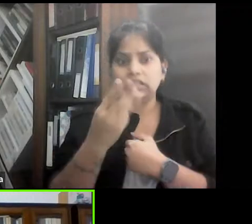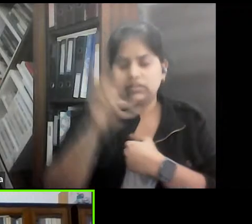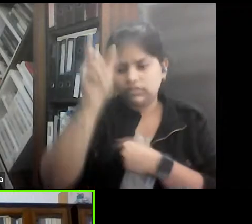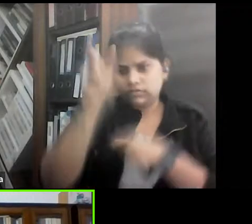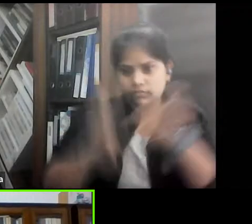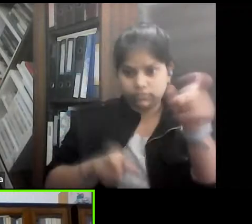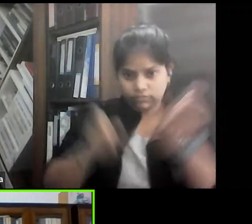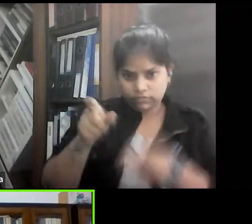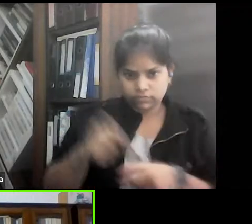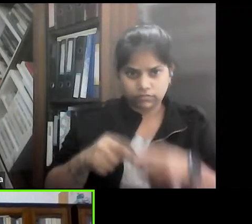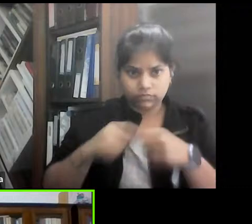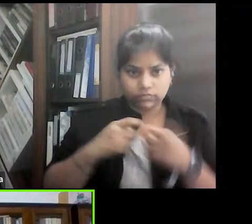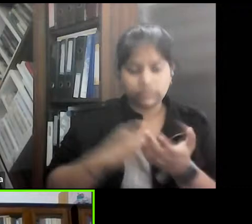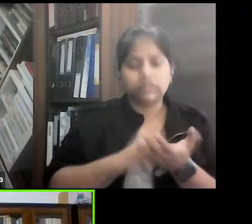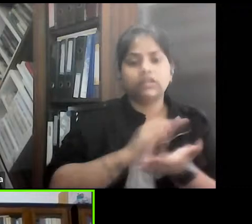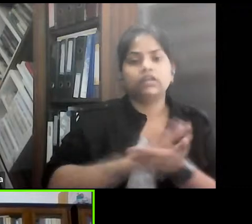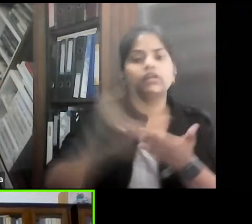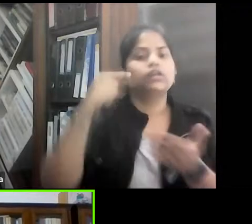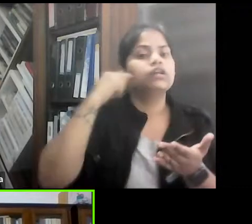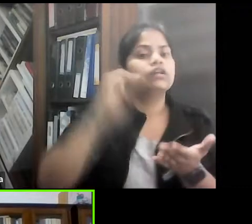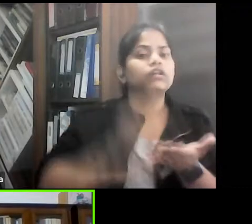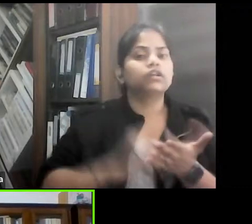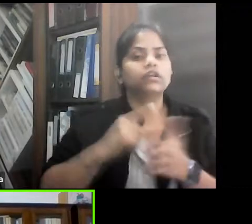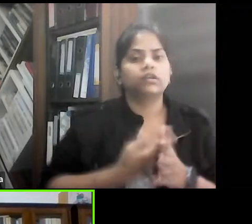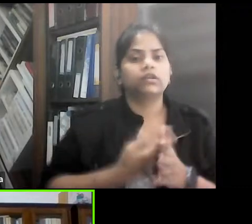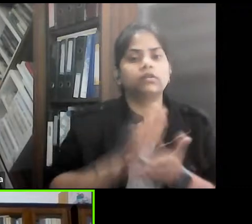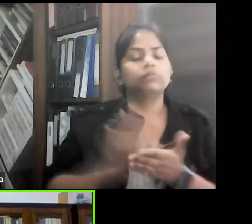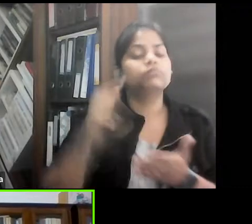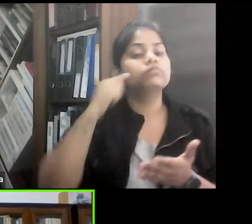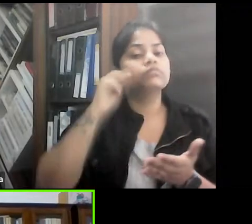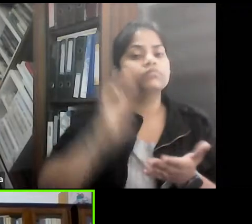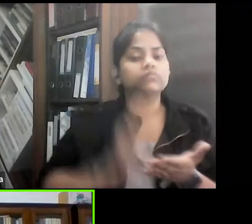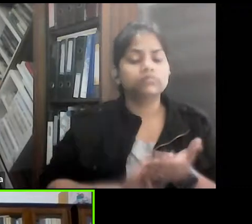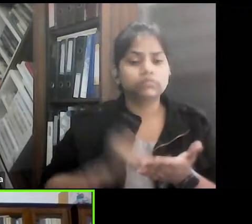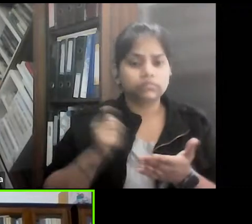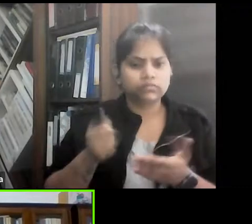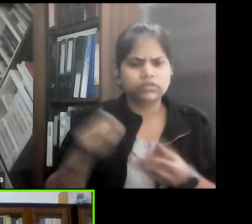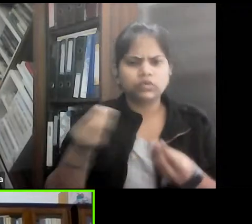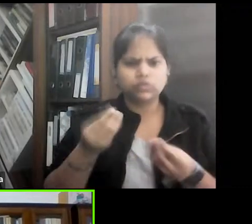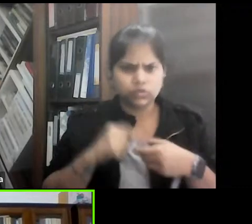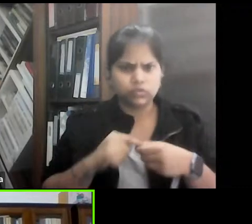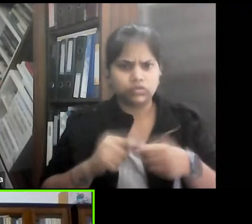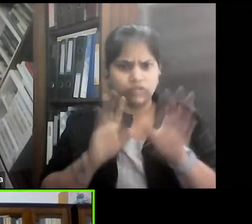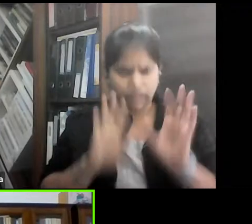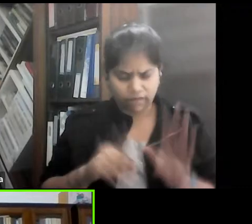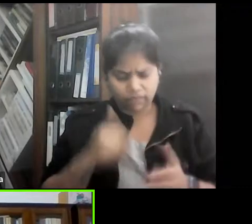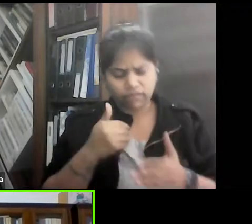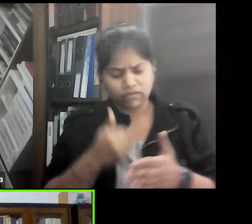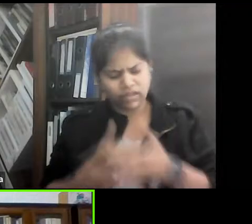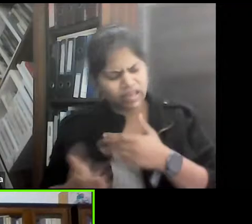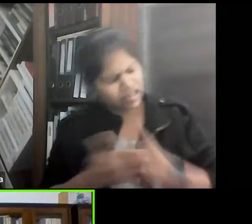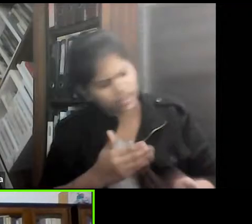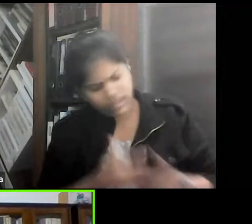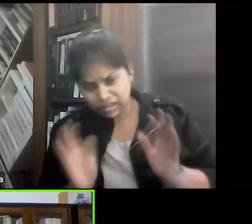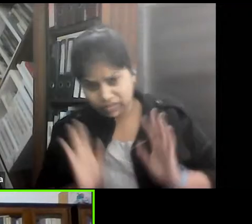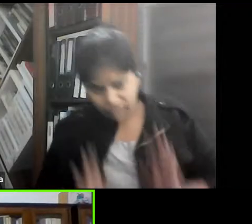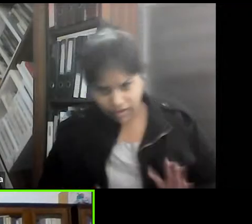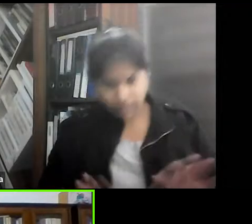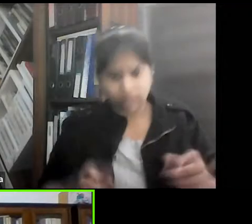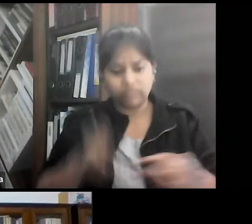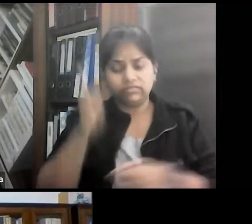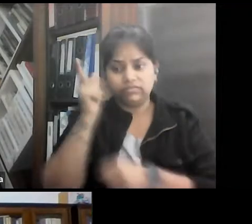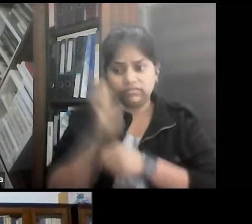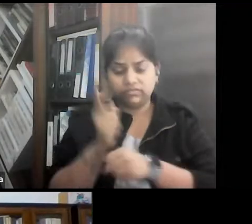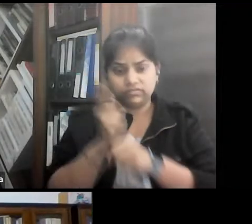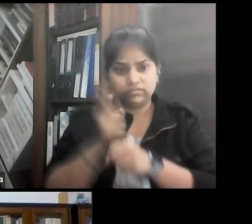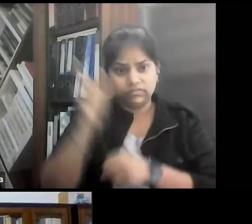as Rimjhim, though there were a few questions to her, but anyone having any questions to any of our presenters, please.